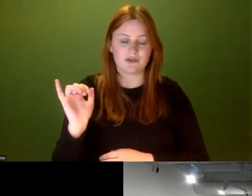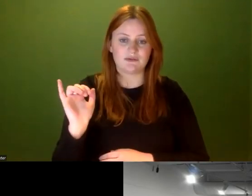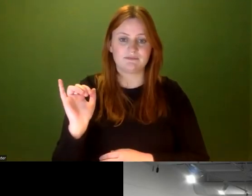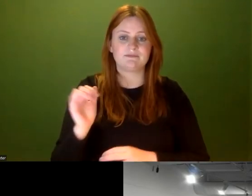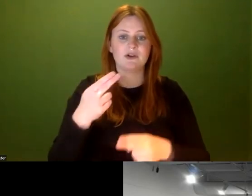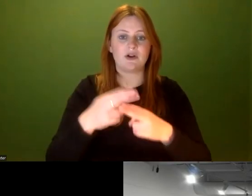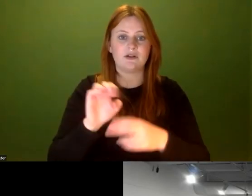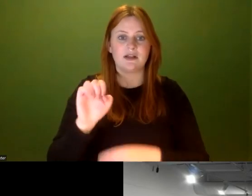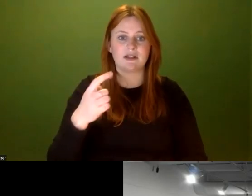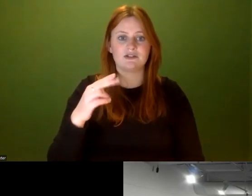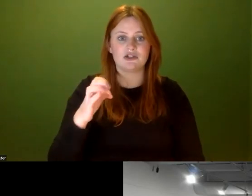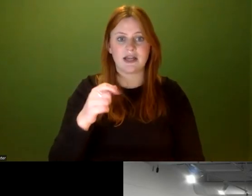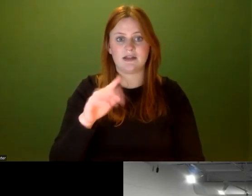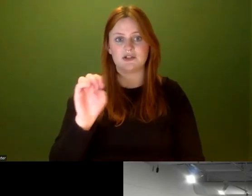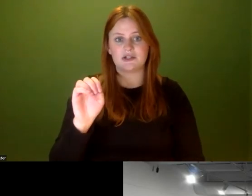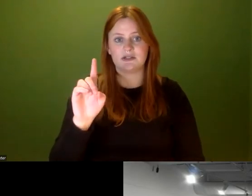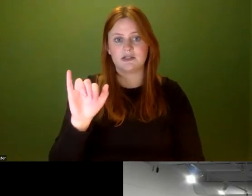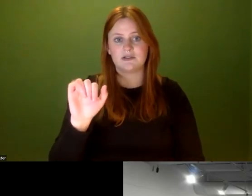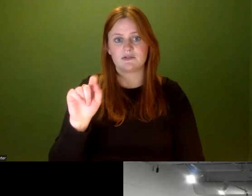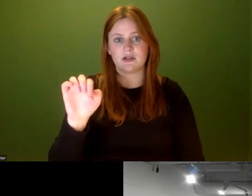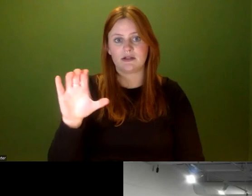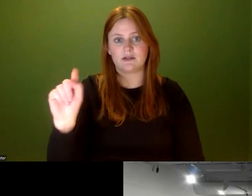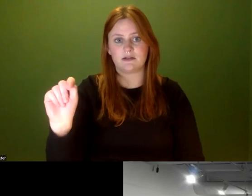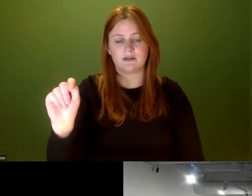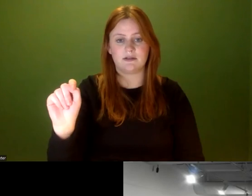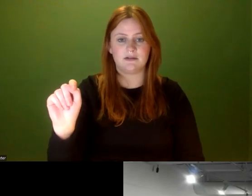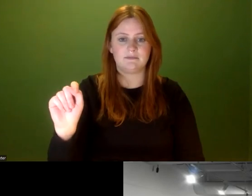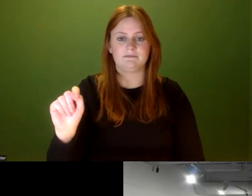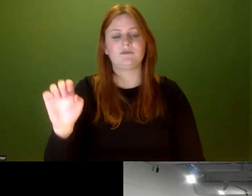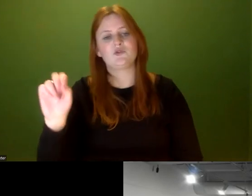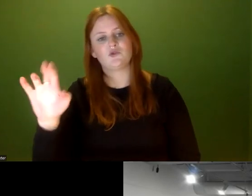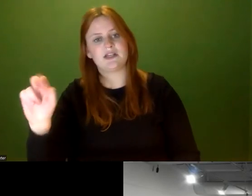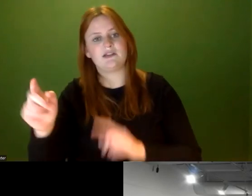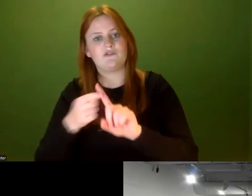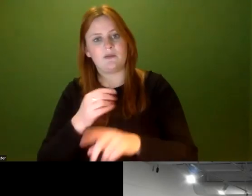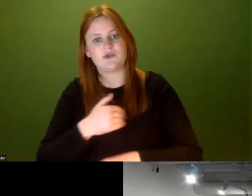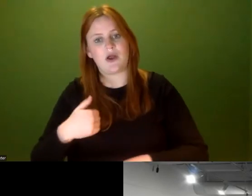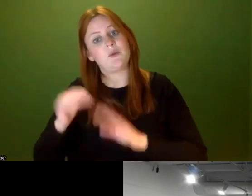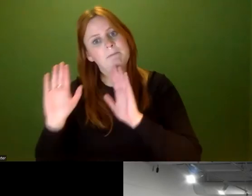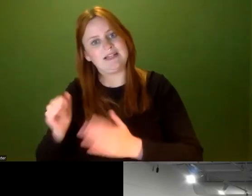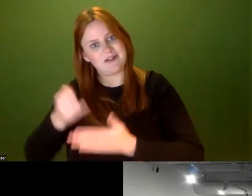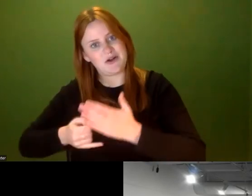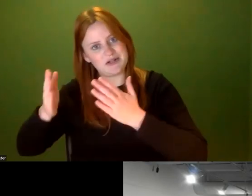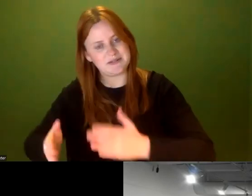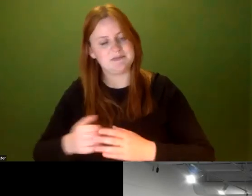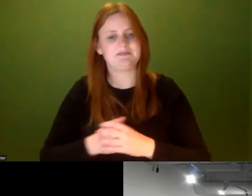called the Exchange District, where my studio is. Susan's from Toronto, an amazing artist. And